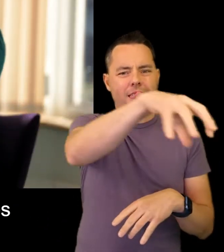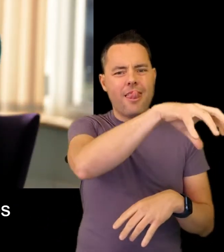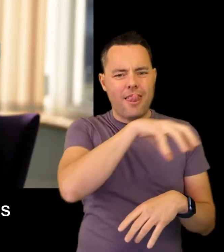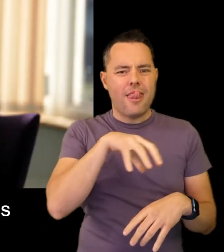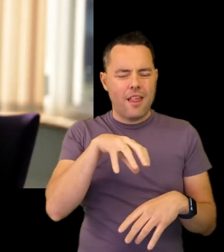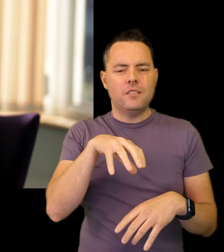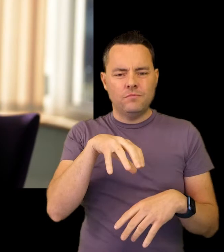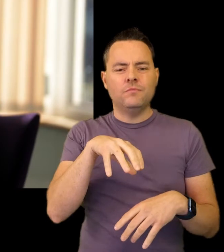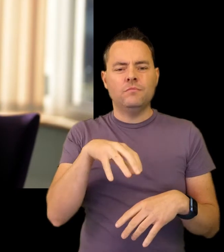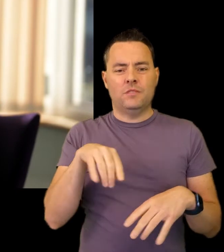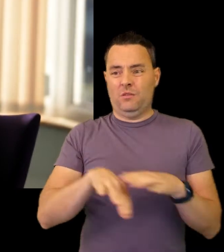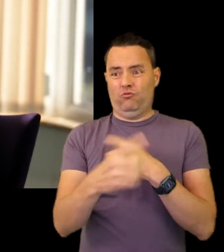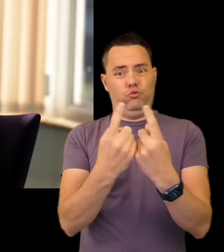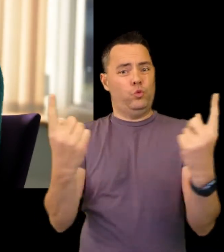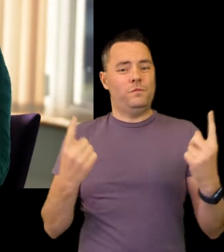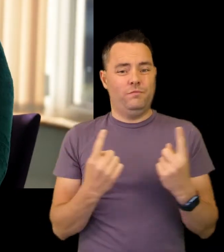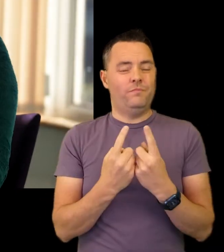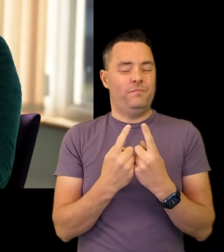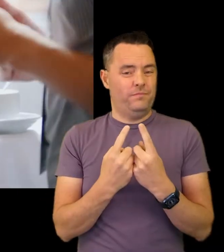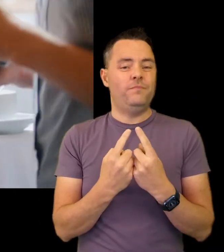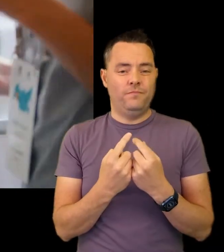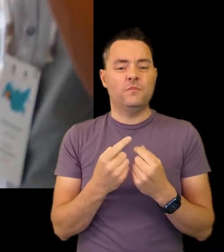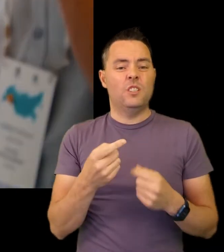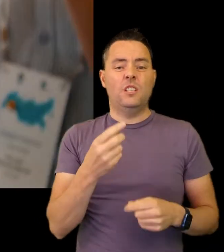circular tables in a room,